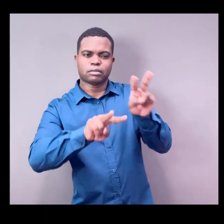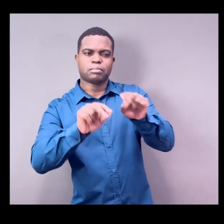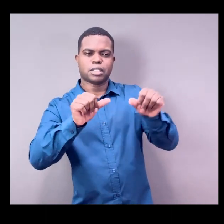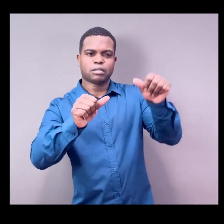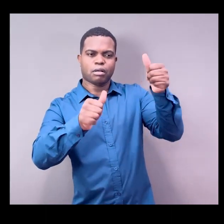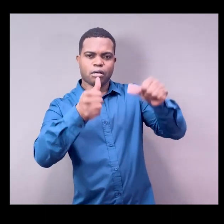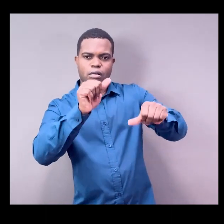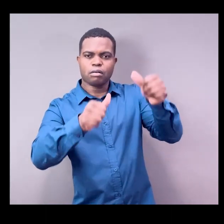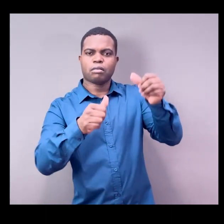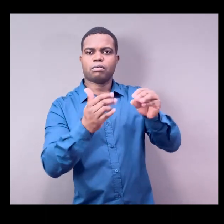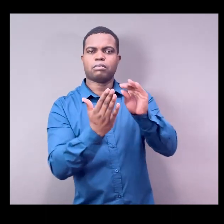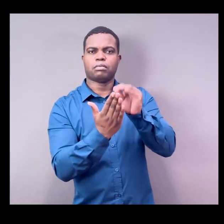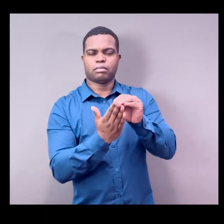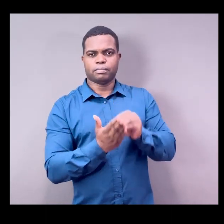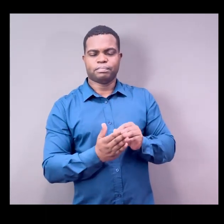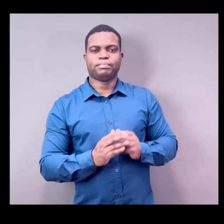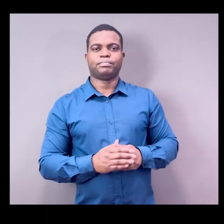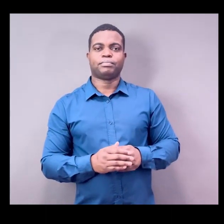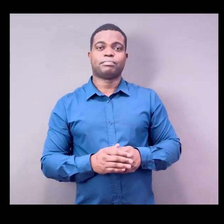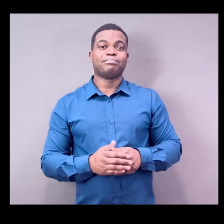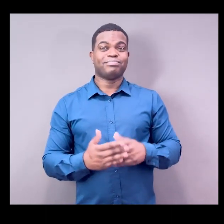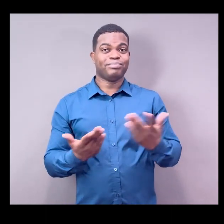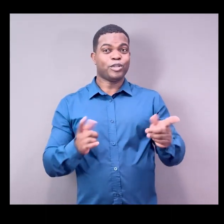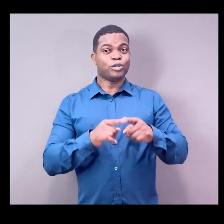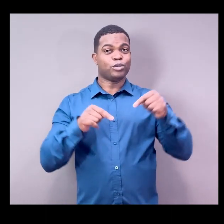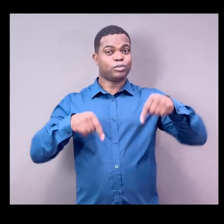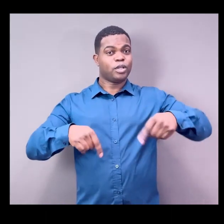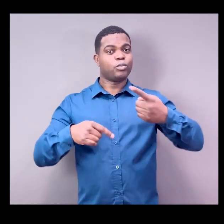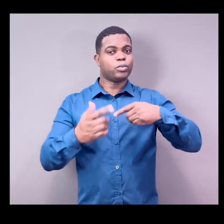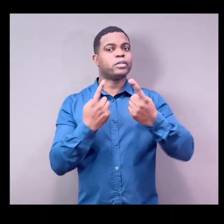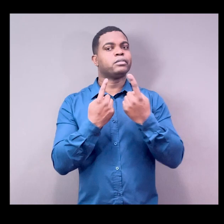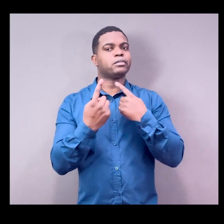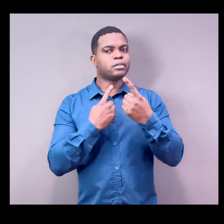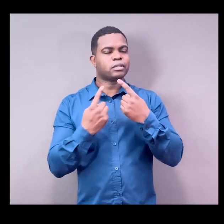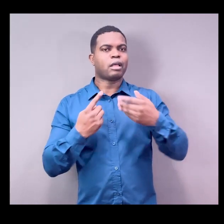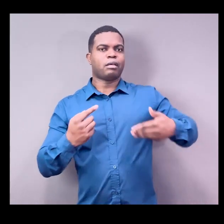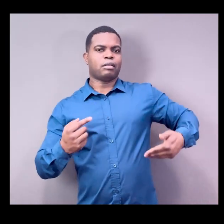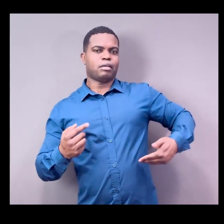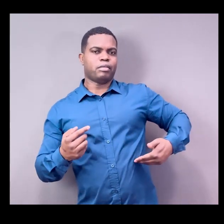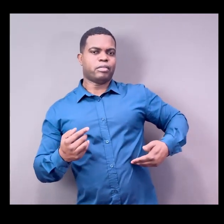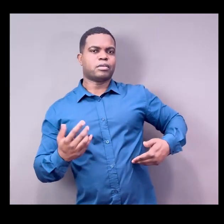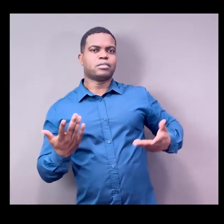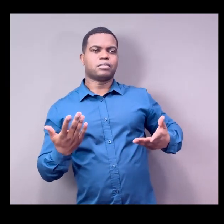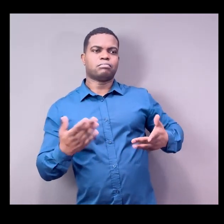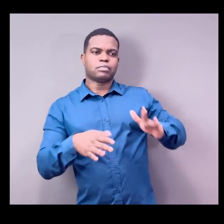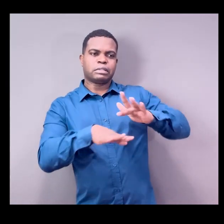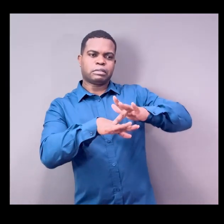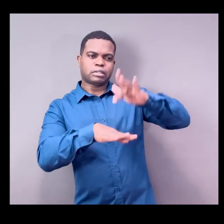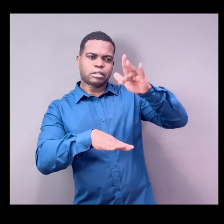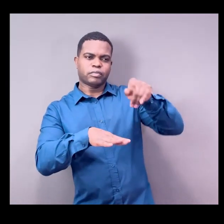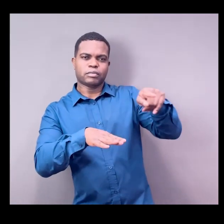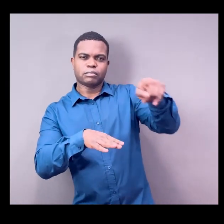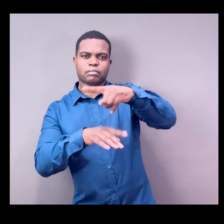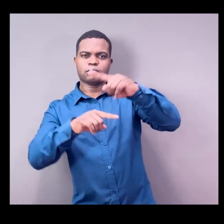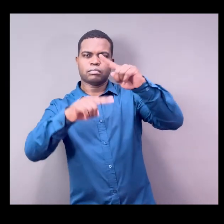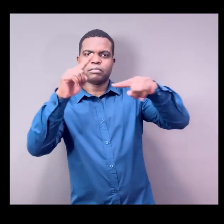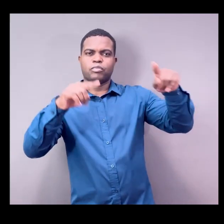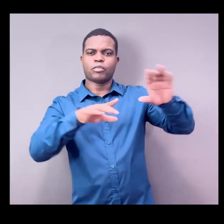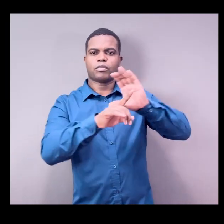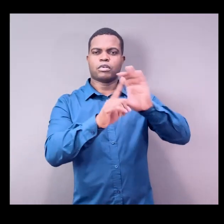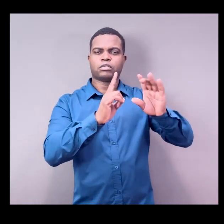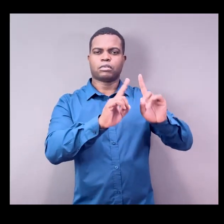assessments. We have discussed about ethical considerations and